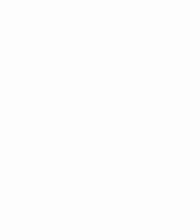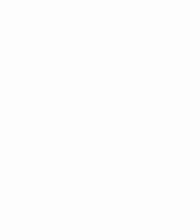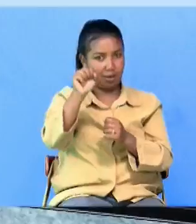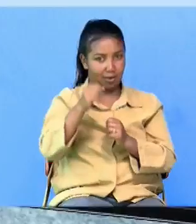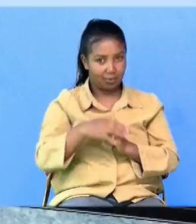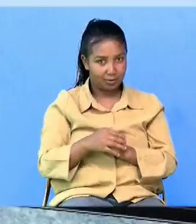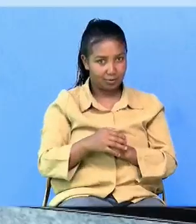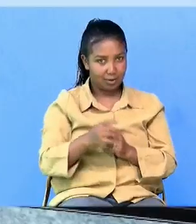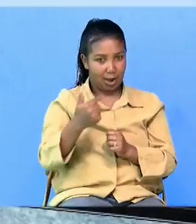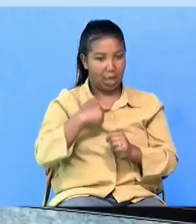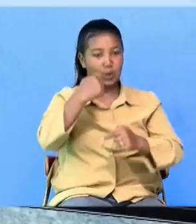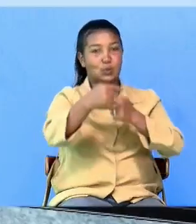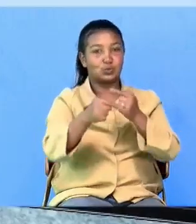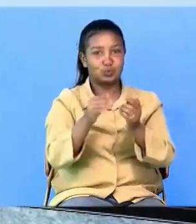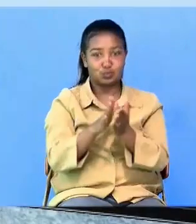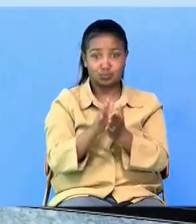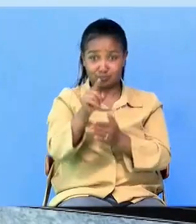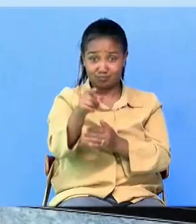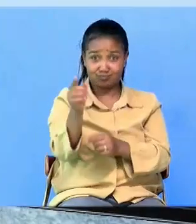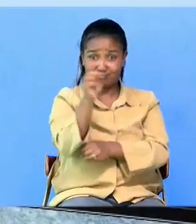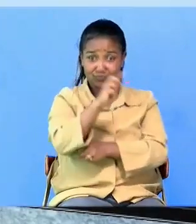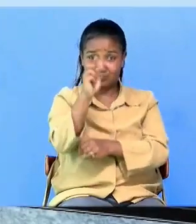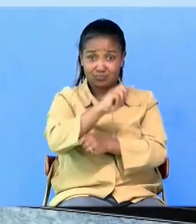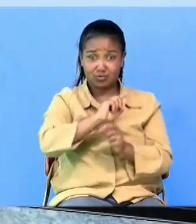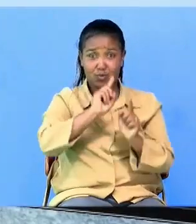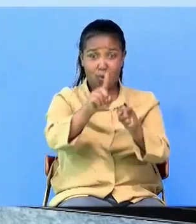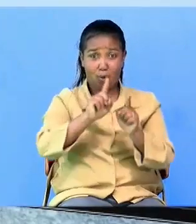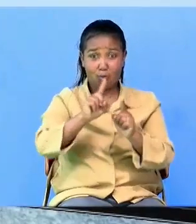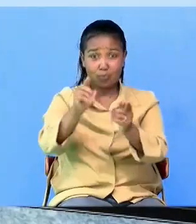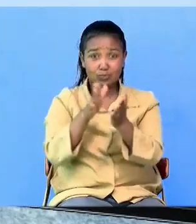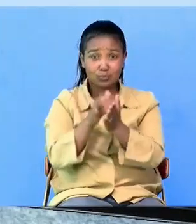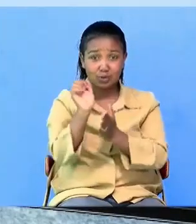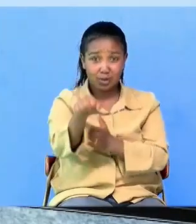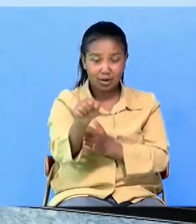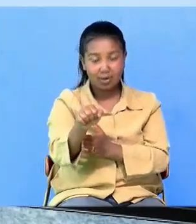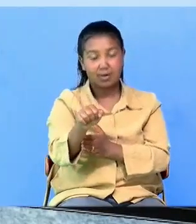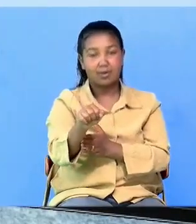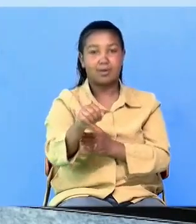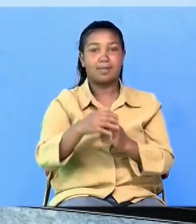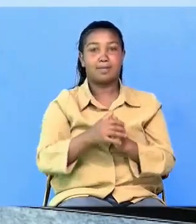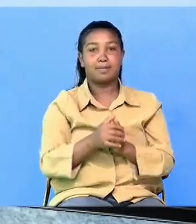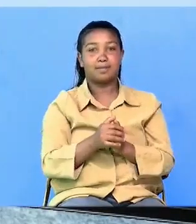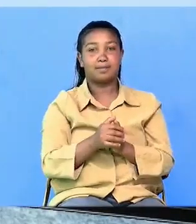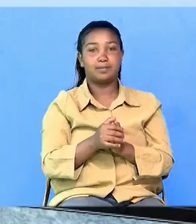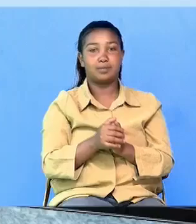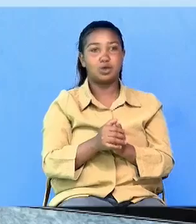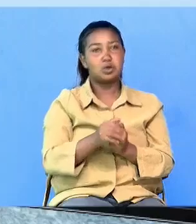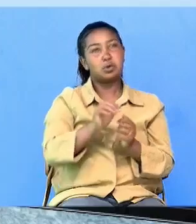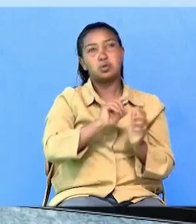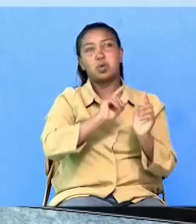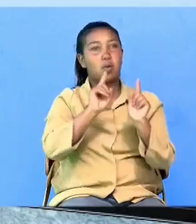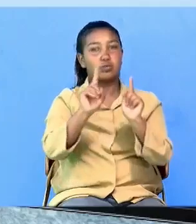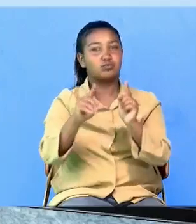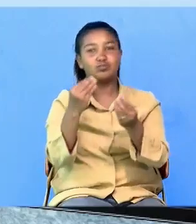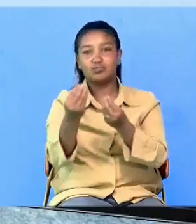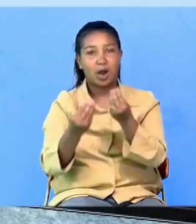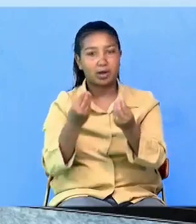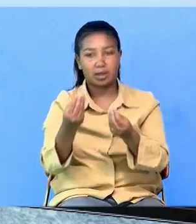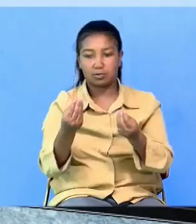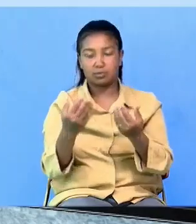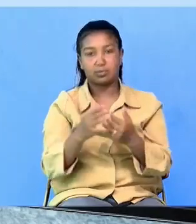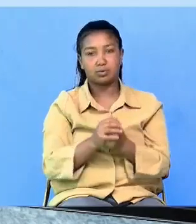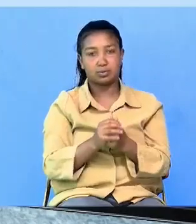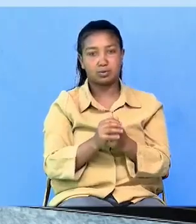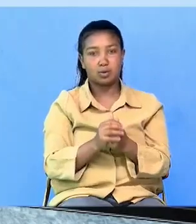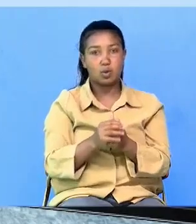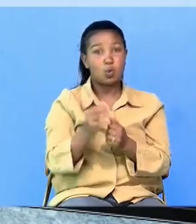Definitely. Yeah, I get school. It's your day-to-day activity. You go to school, you go to shop, you go to market, whatever